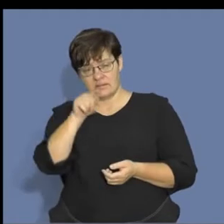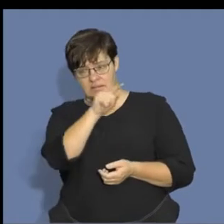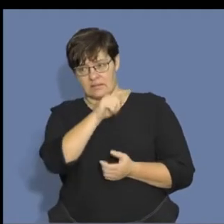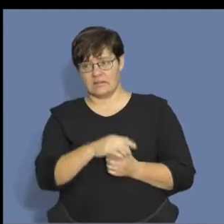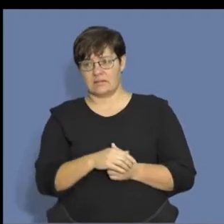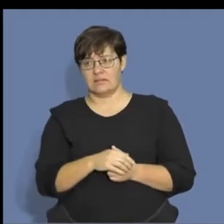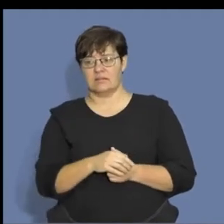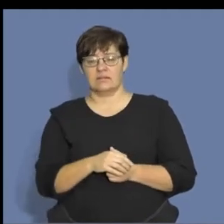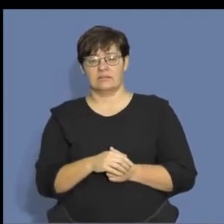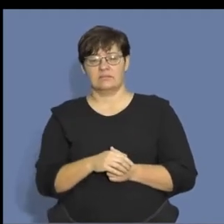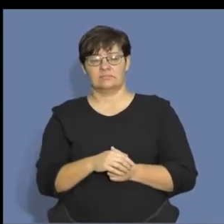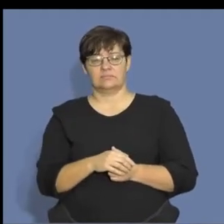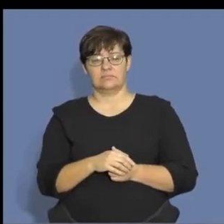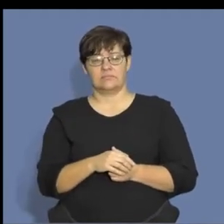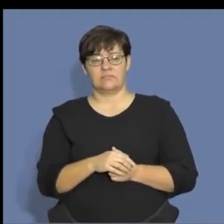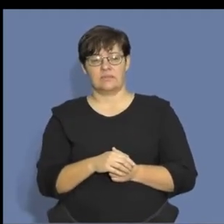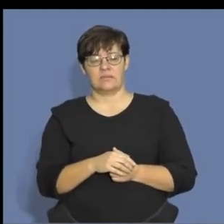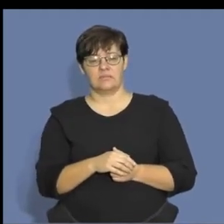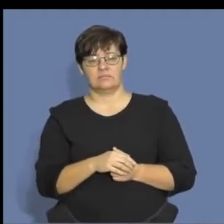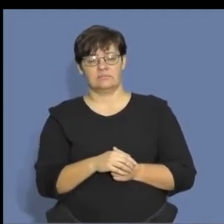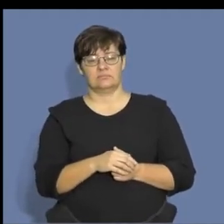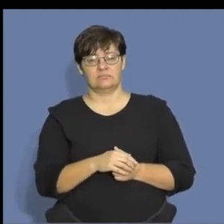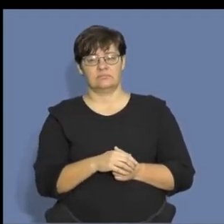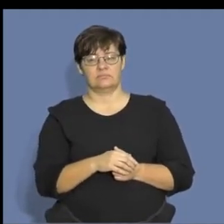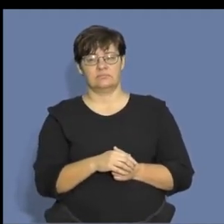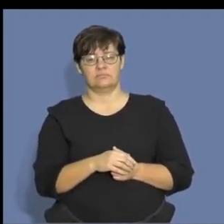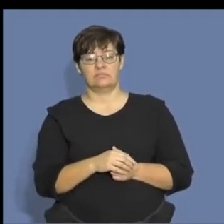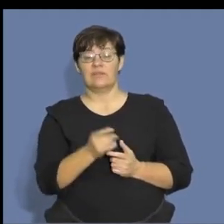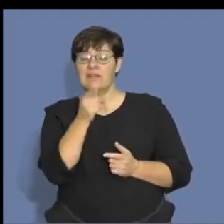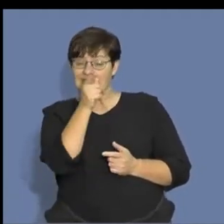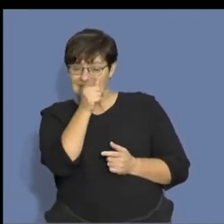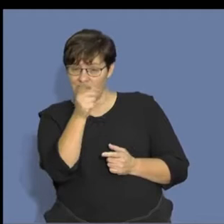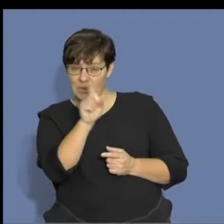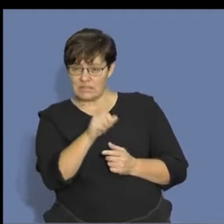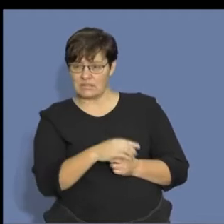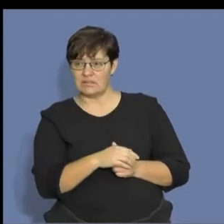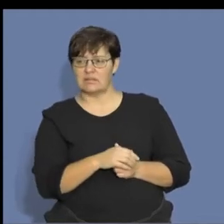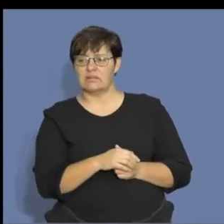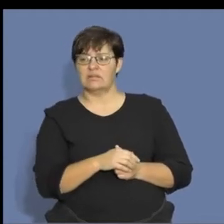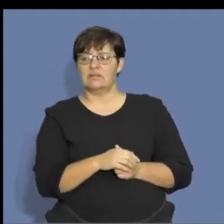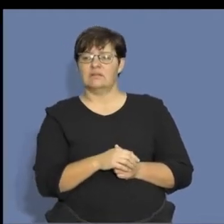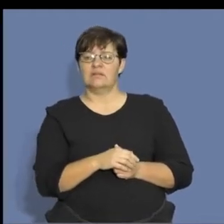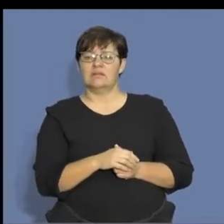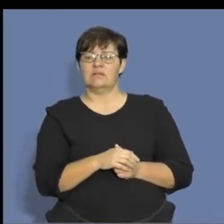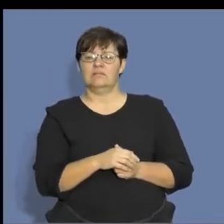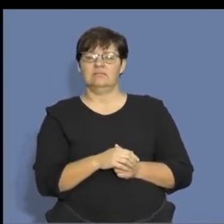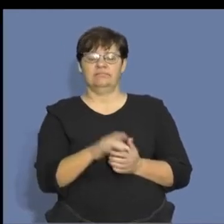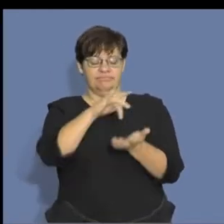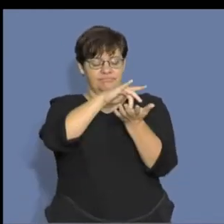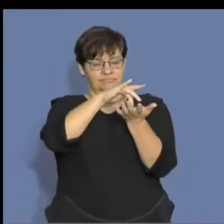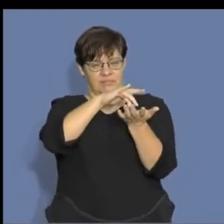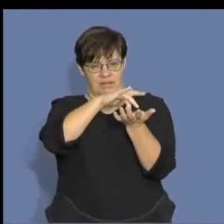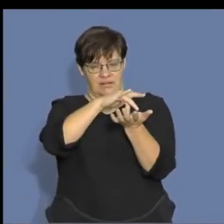and we're going to be moving it a little bit later on in the lesson, but the center for this is going to be at the origin.